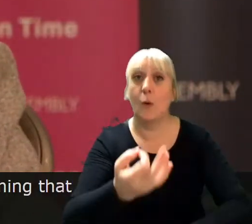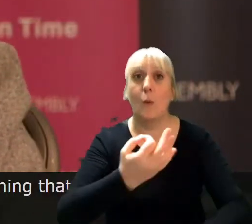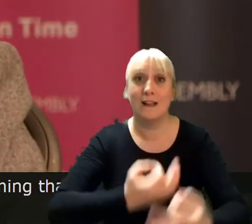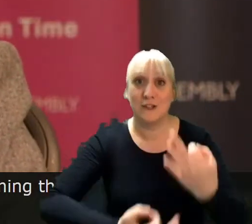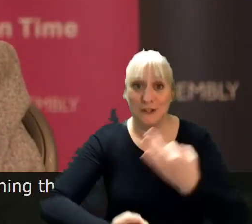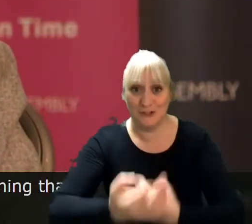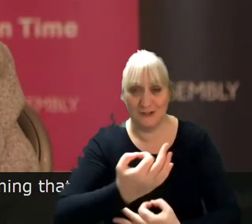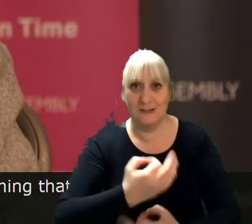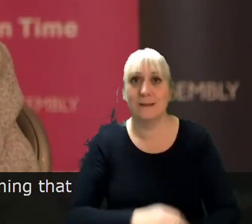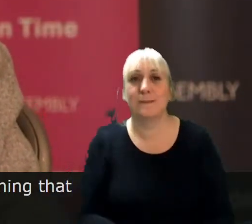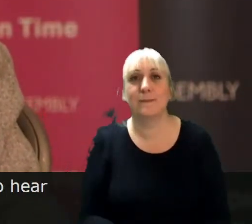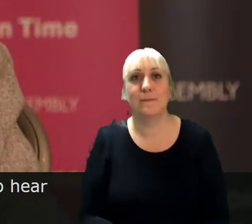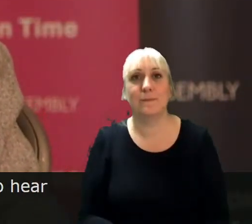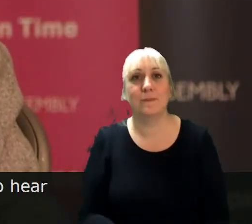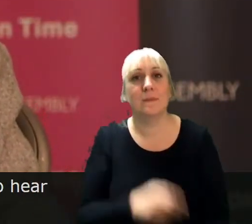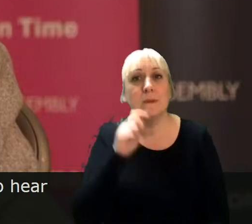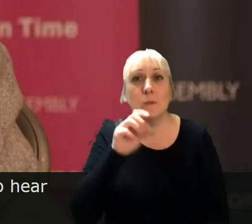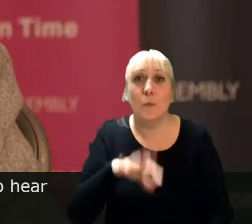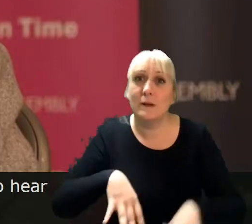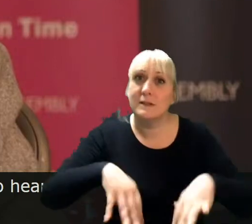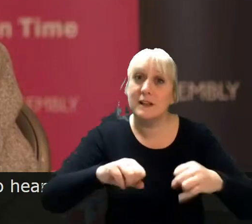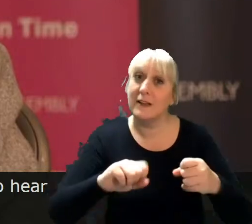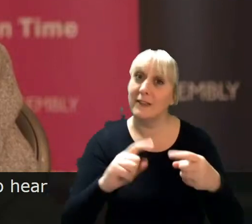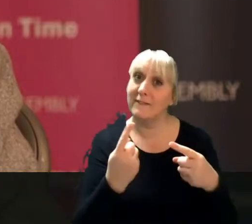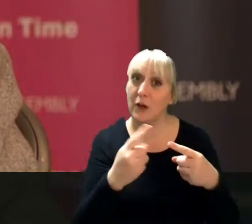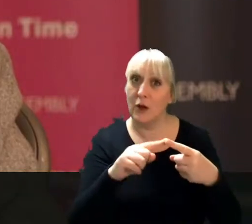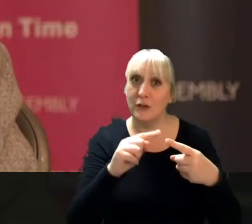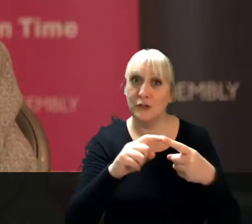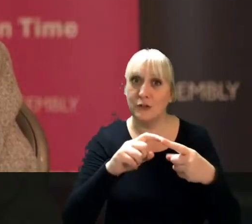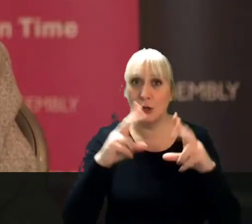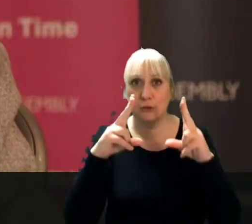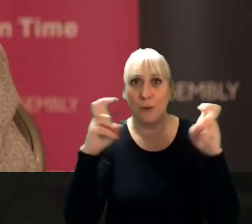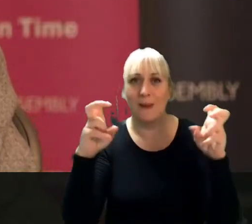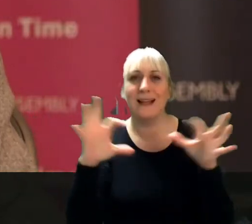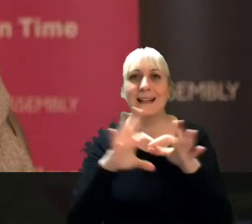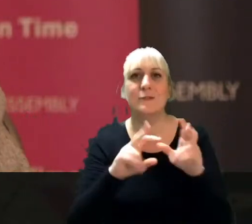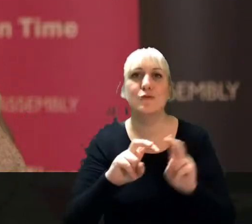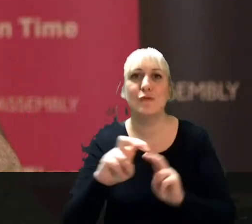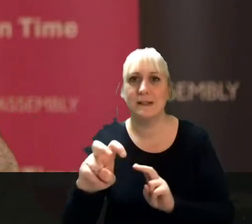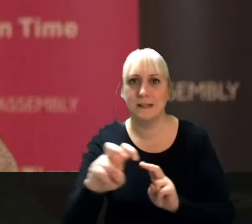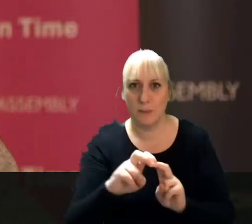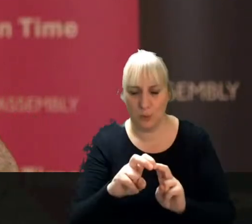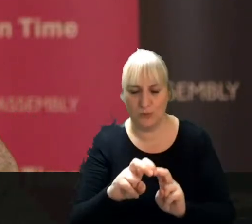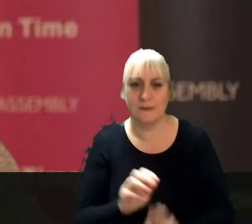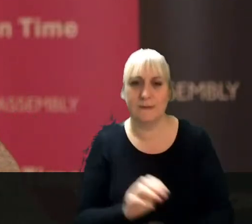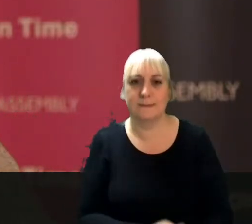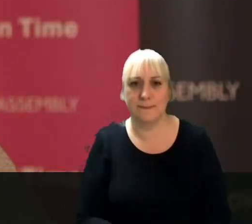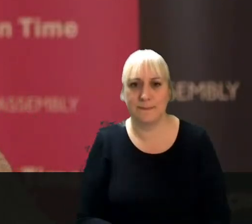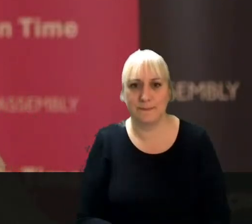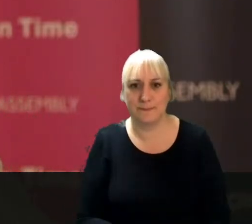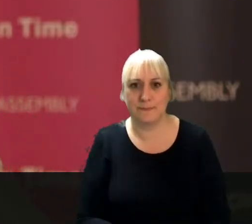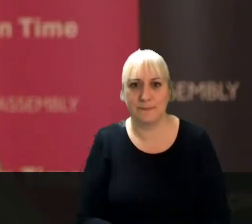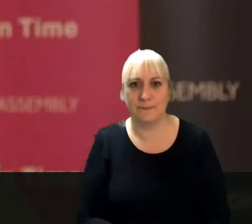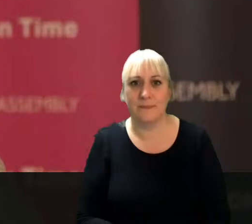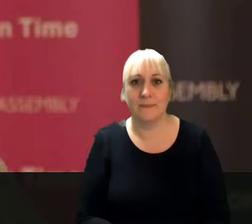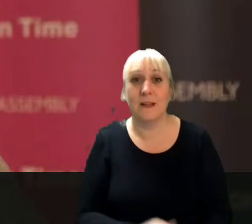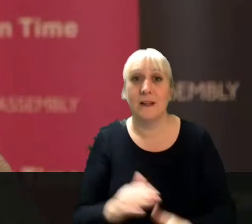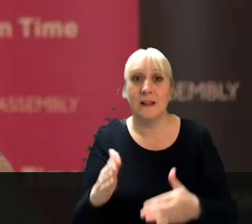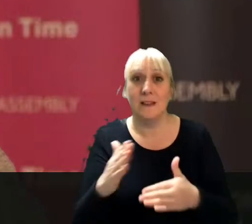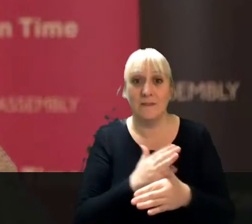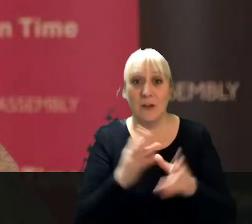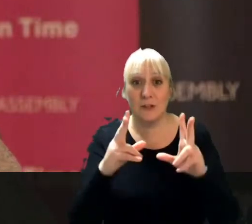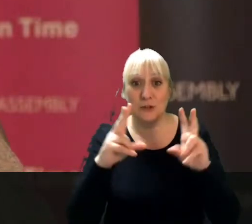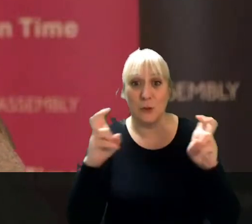with the first topic, which is on transport. Our first topic is transport, as I